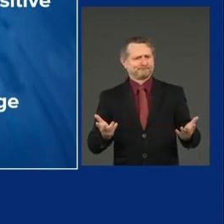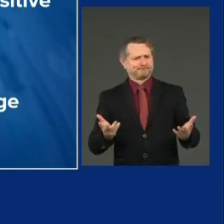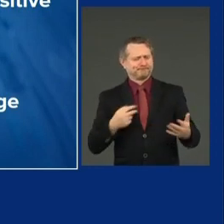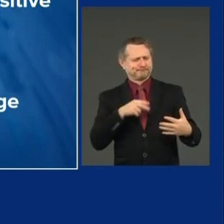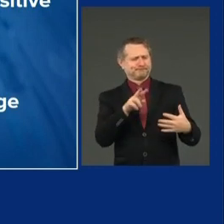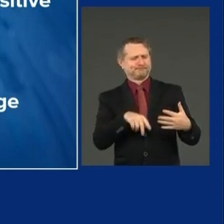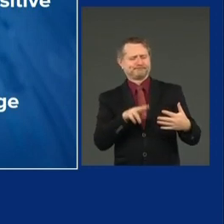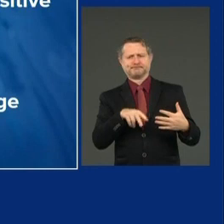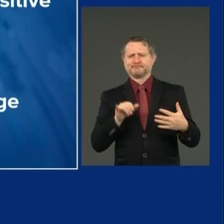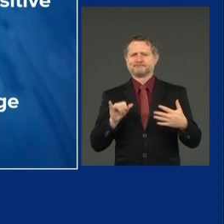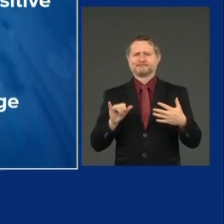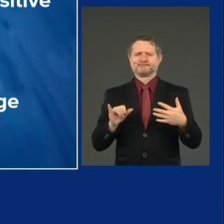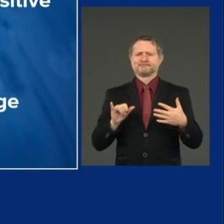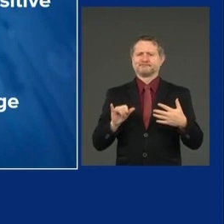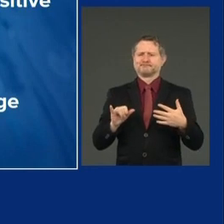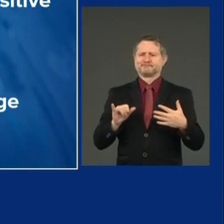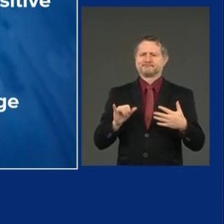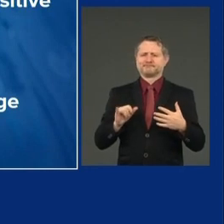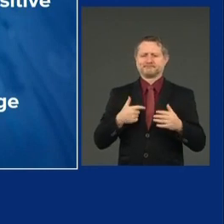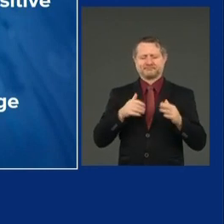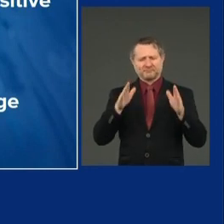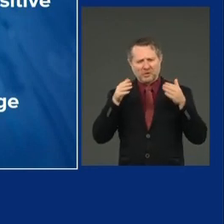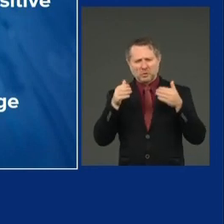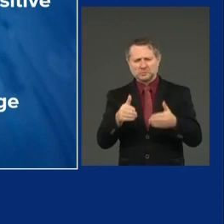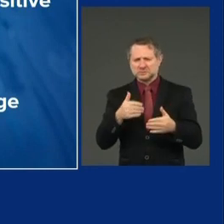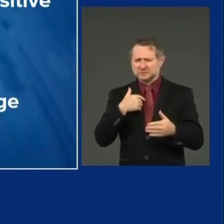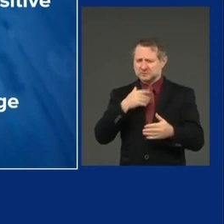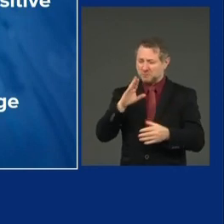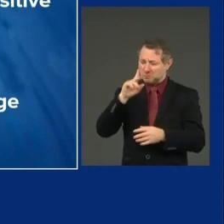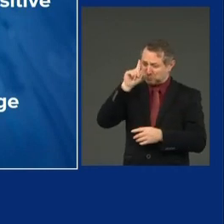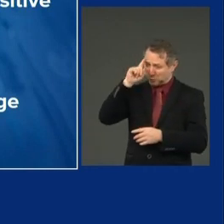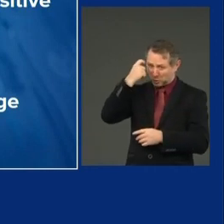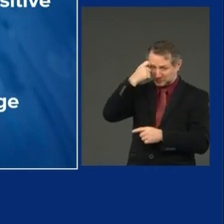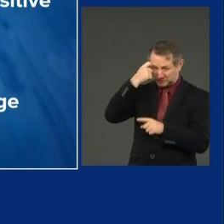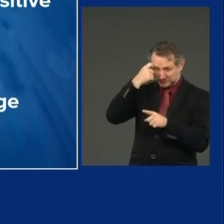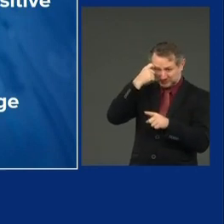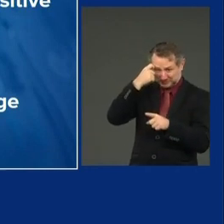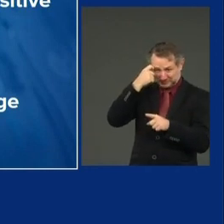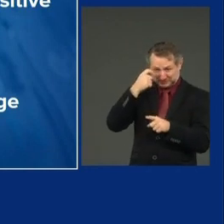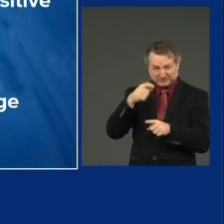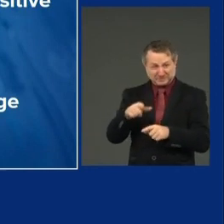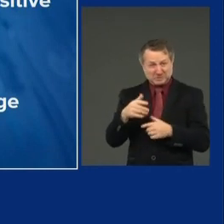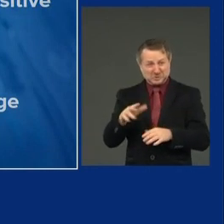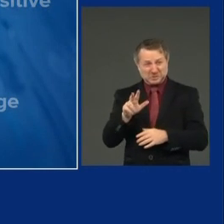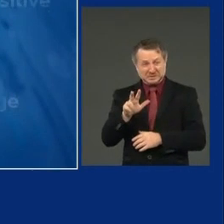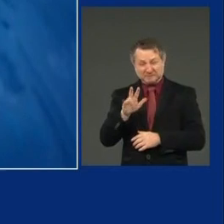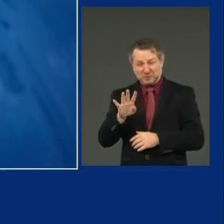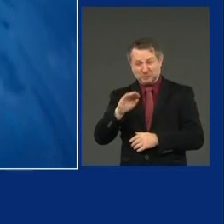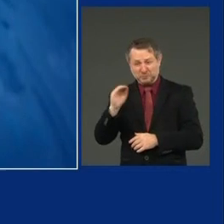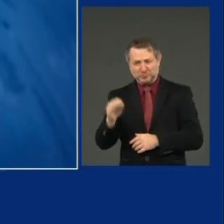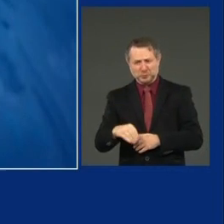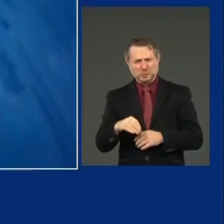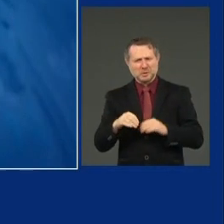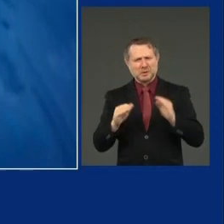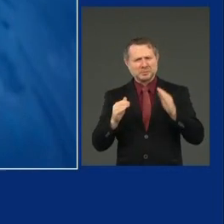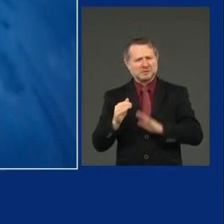But you take a place like the Bronx, it's 34% compared to 19%, just to give you an